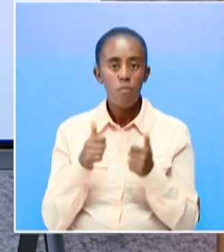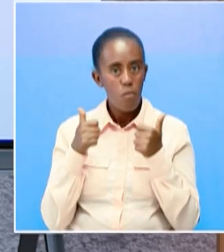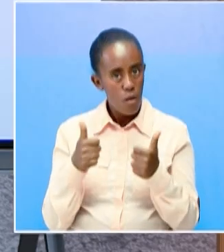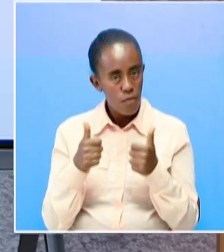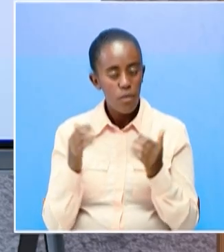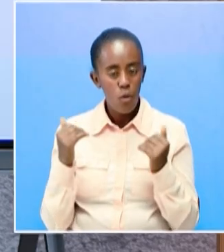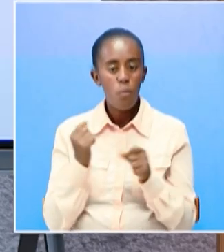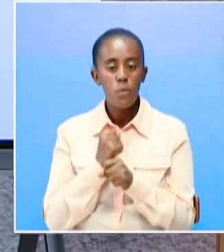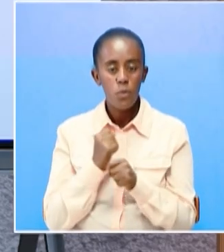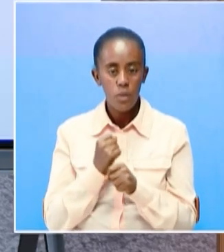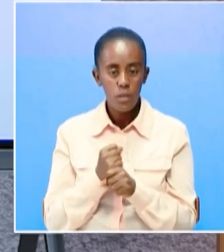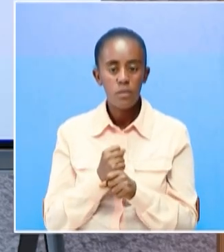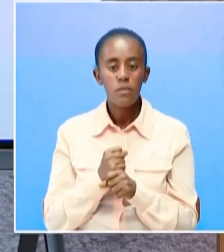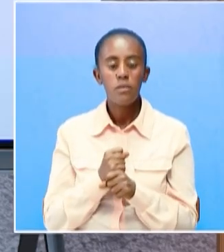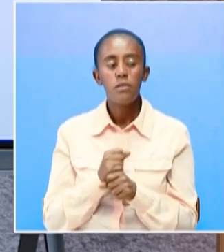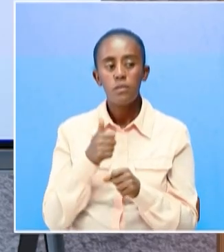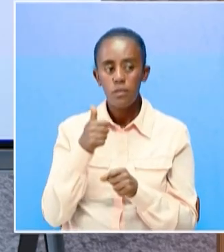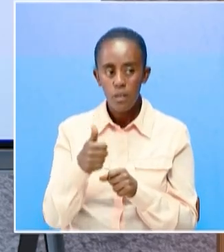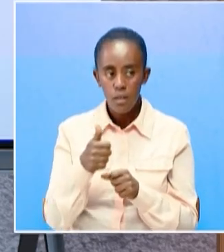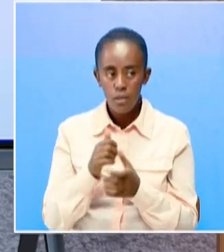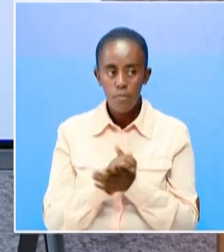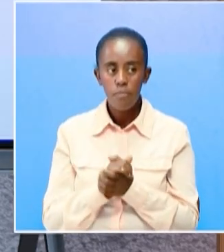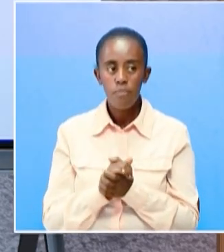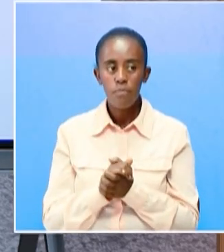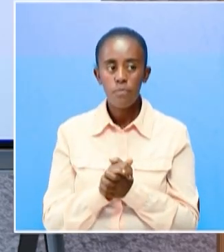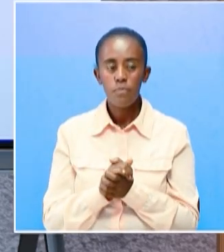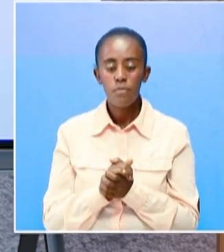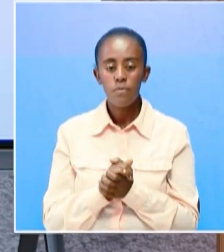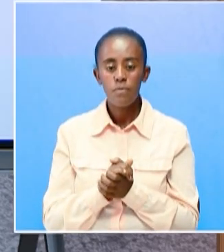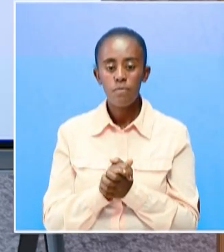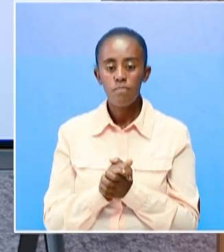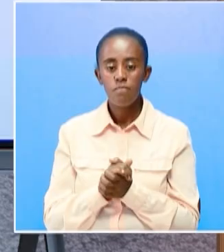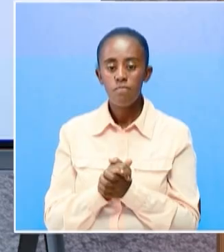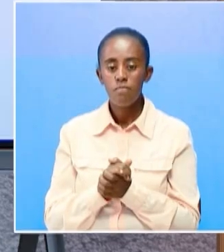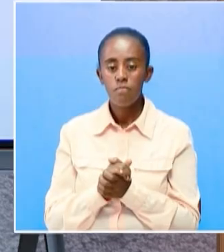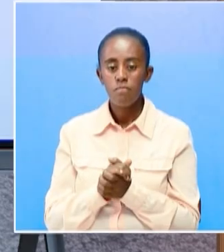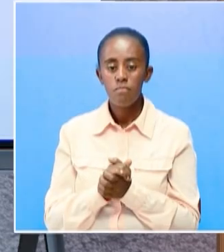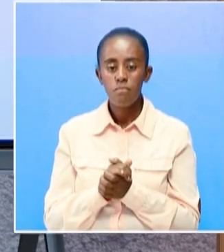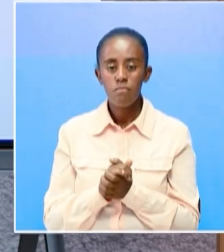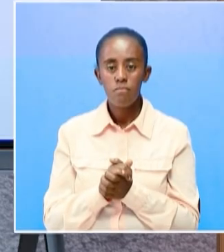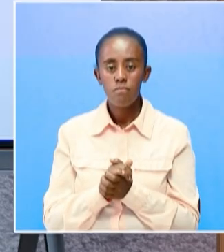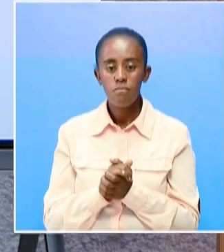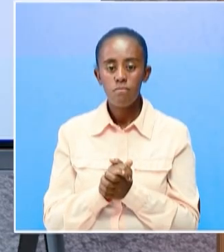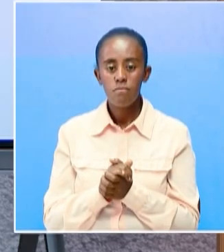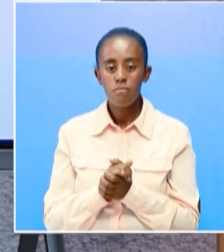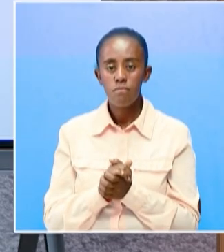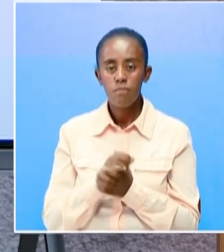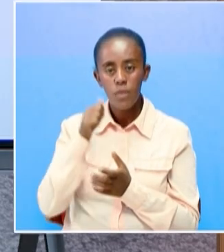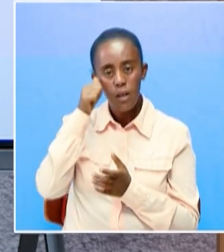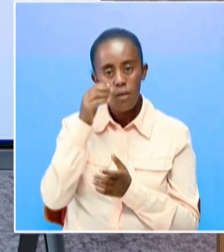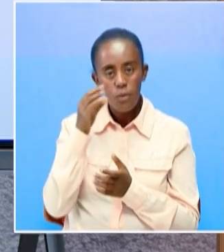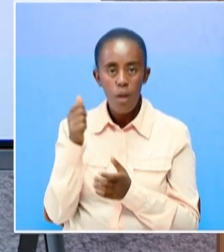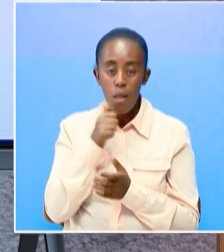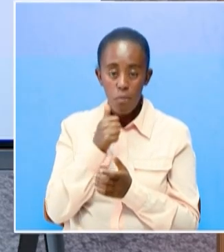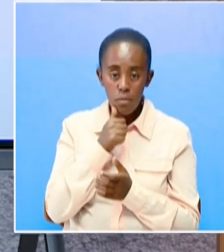Bravo. I hope you did it. Nice. So let's do the answer. Check whether you are right or wrong. Alamu and